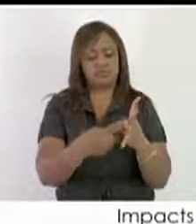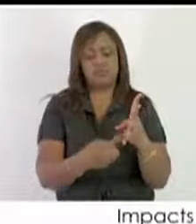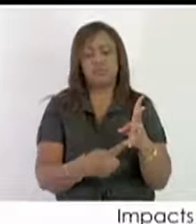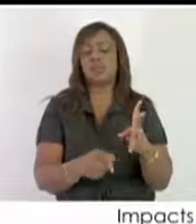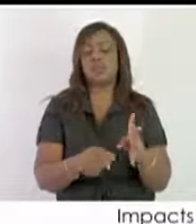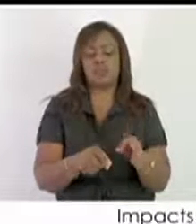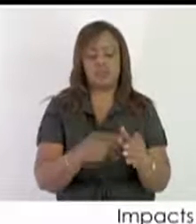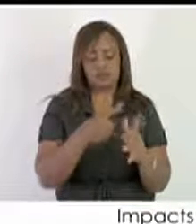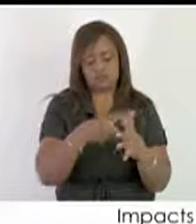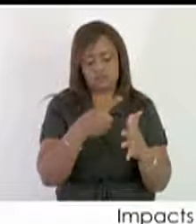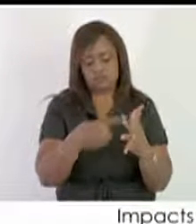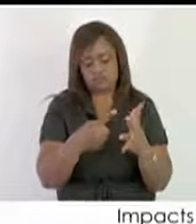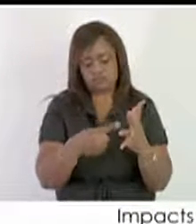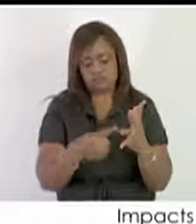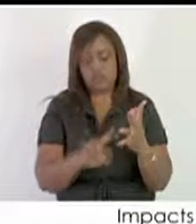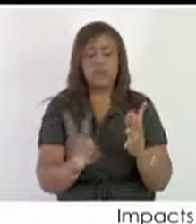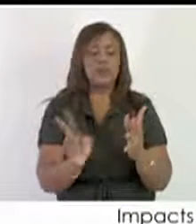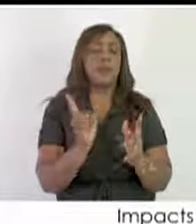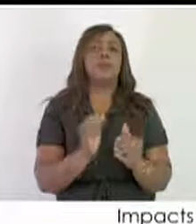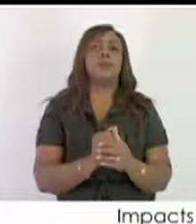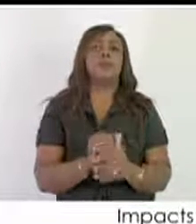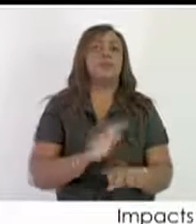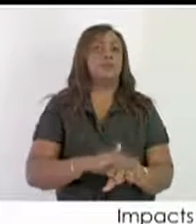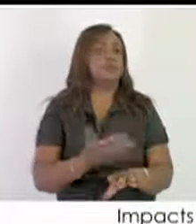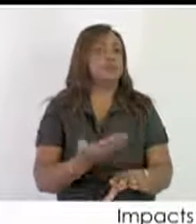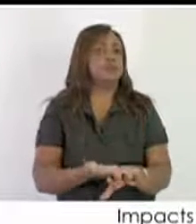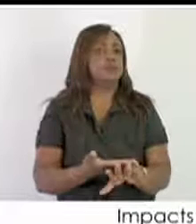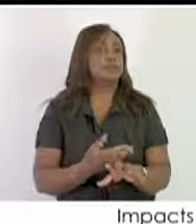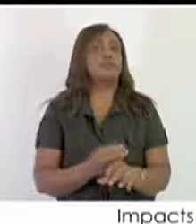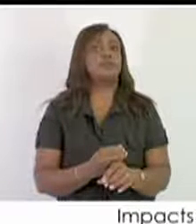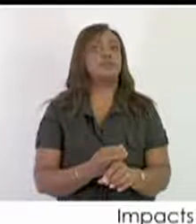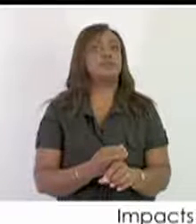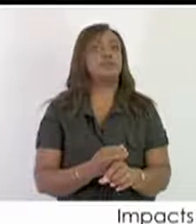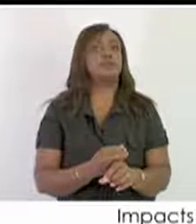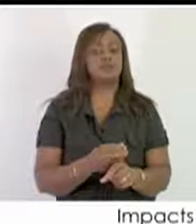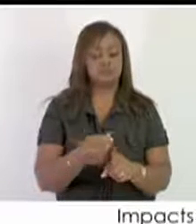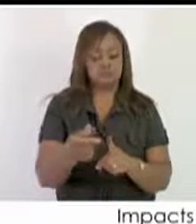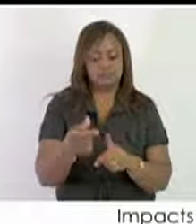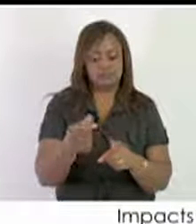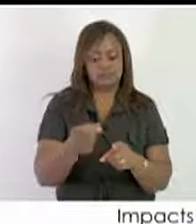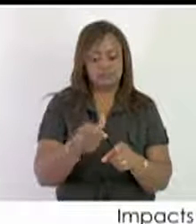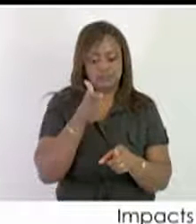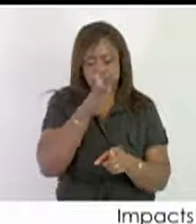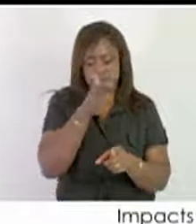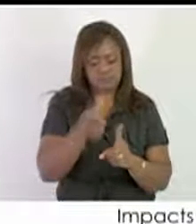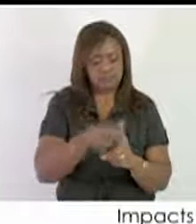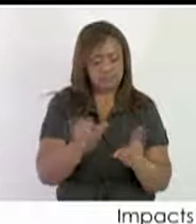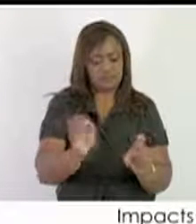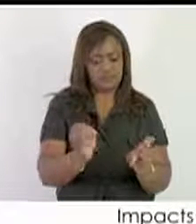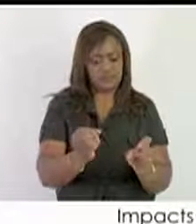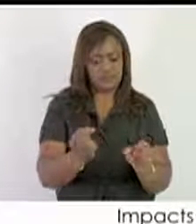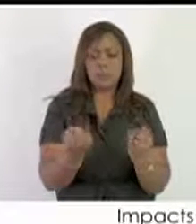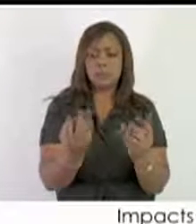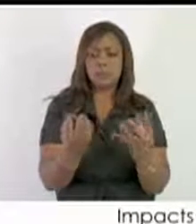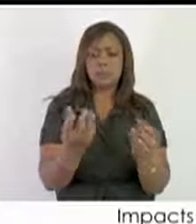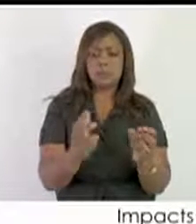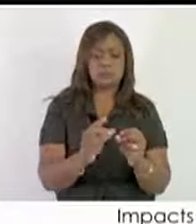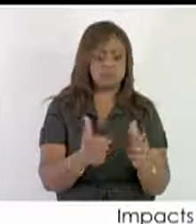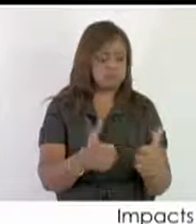What are these risky sexual practices? Sex without a condom, multiple sexual